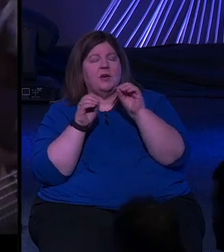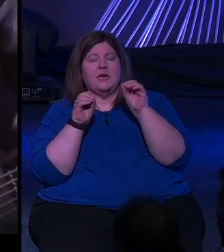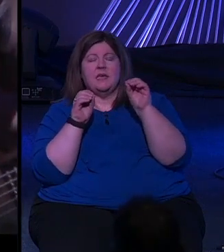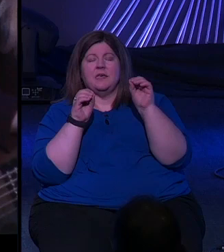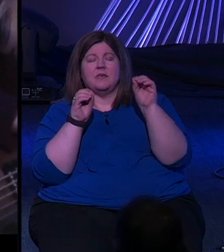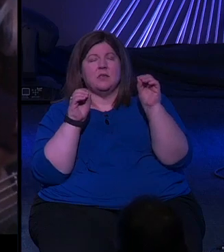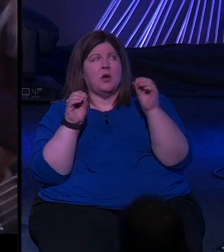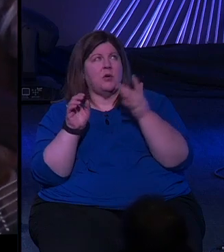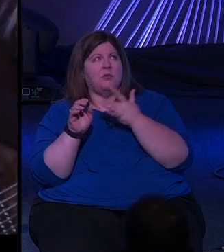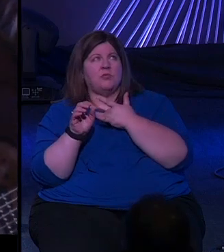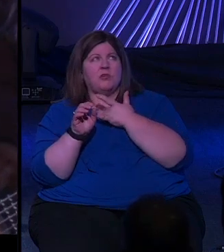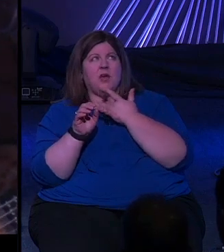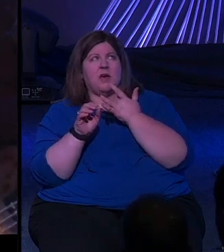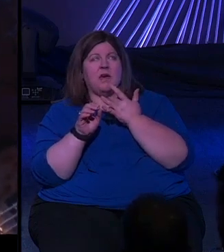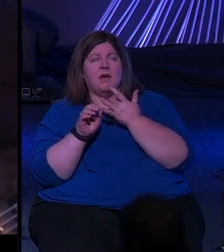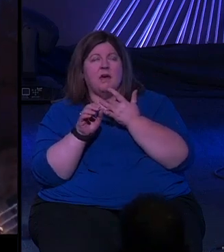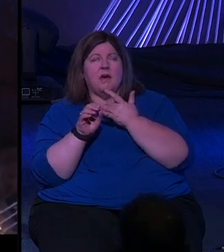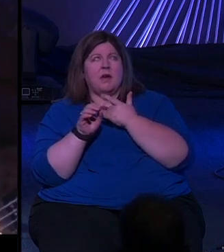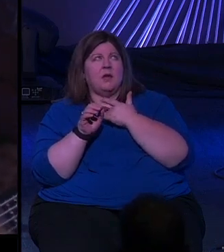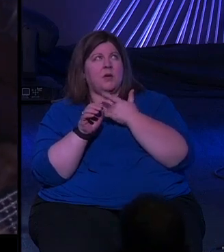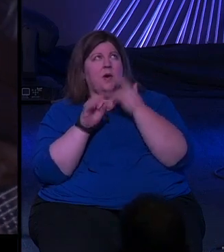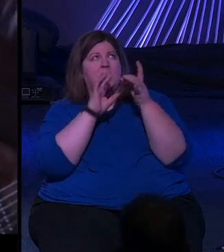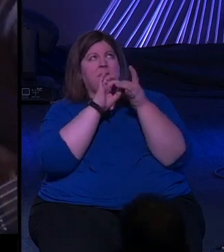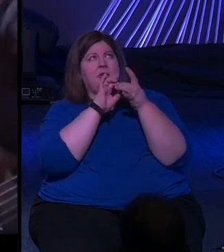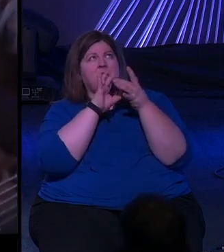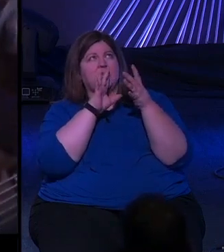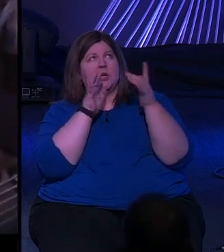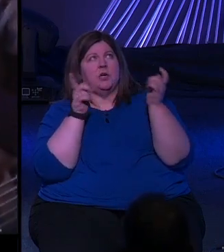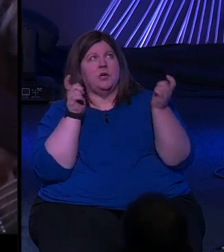There is no shadow of